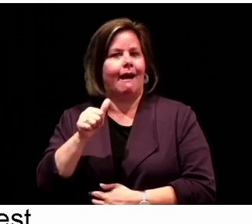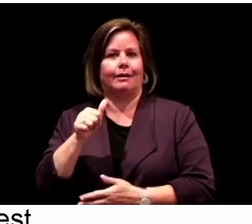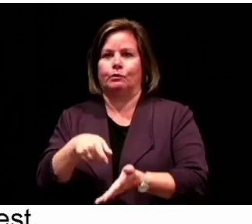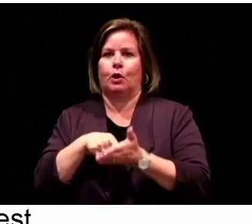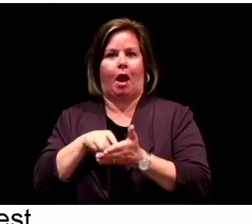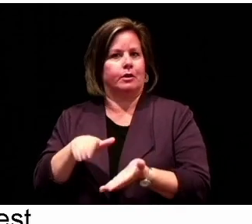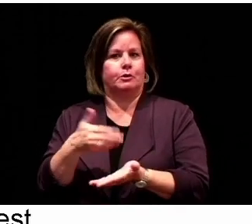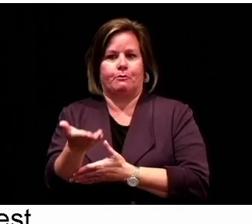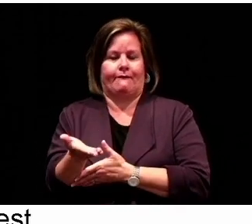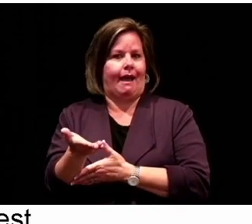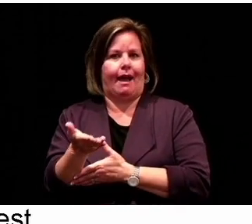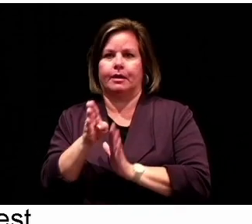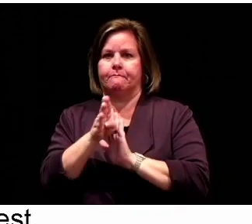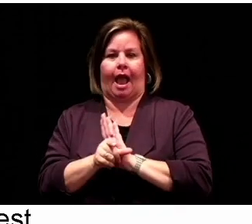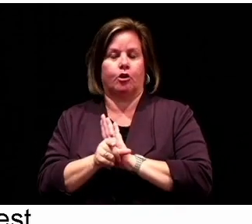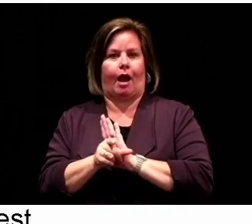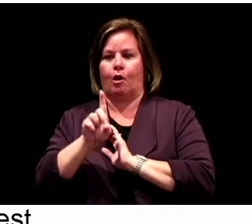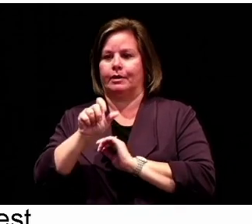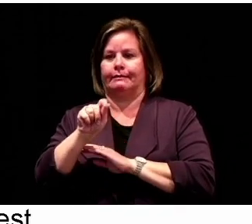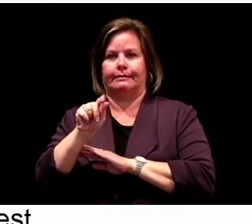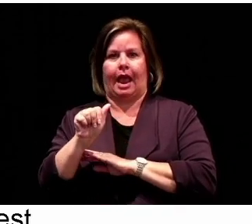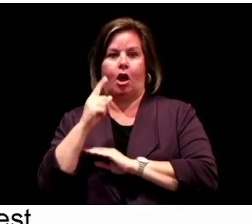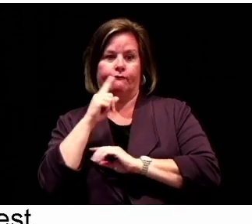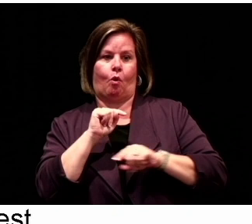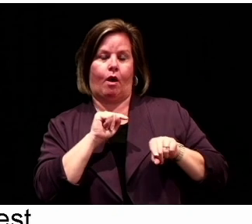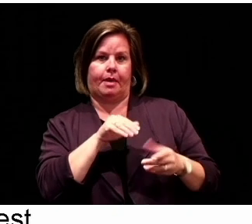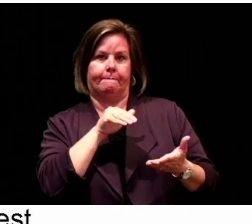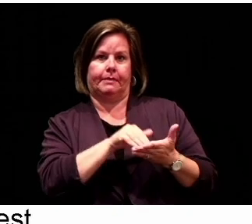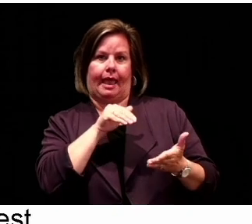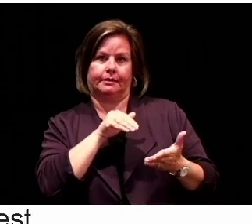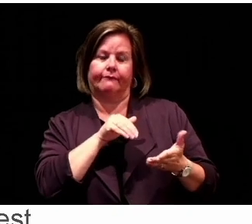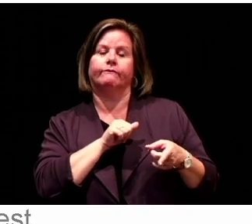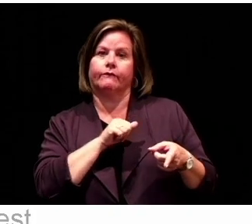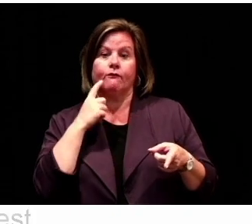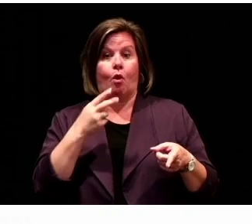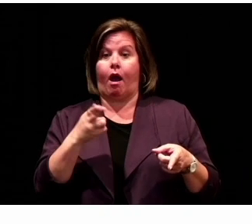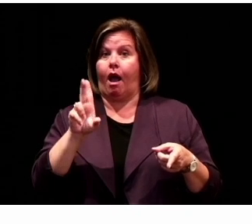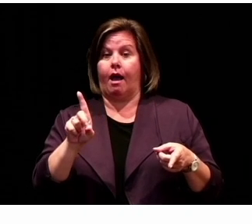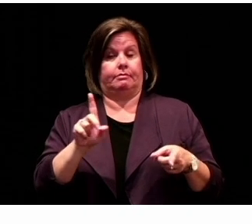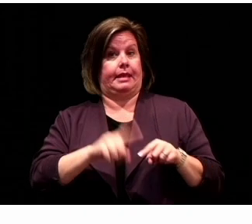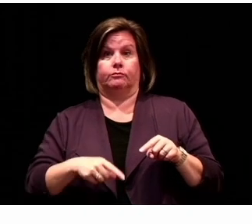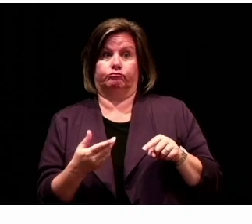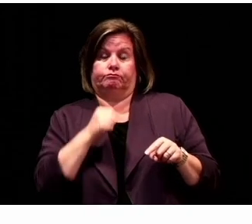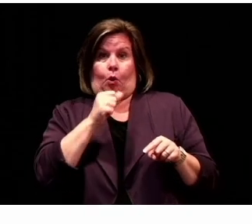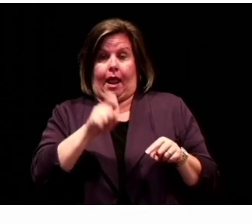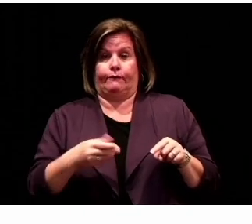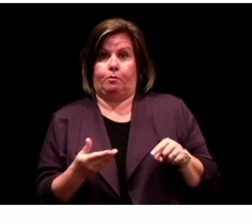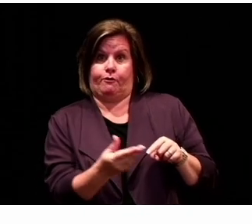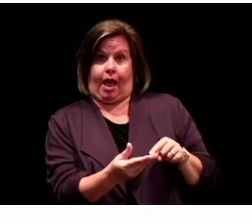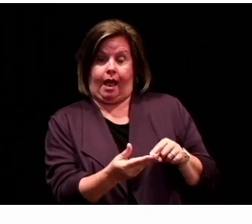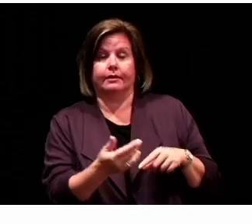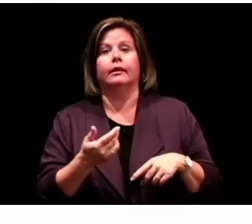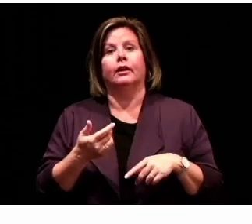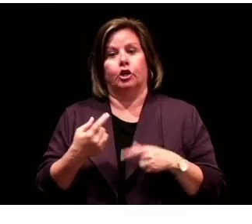I am just going to go real quick to FCRA, Fair Credit Reporting Act, because this is something that